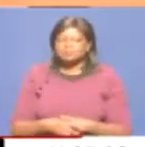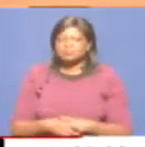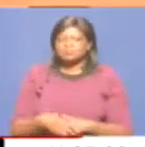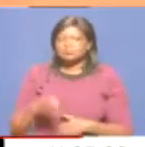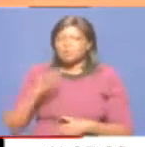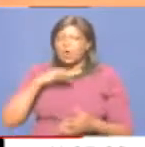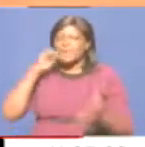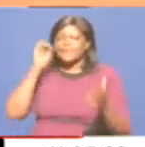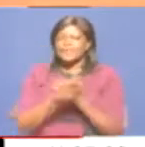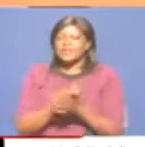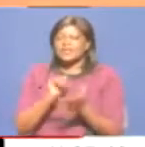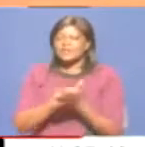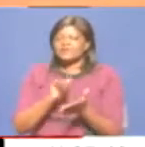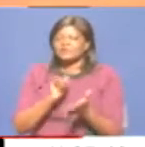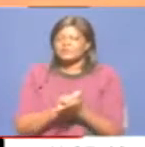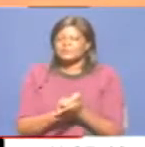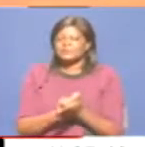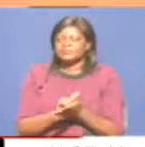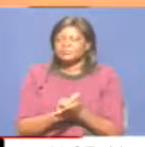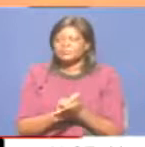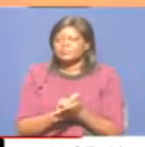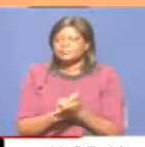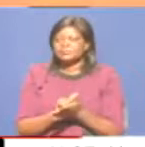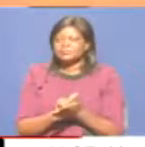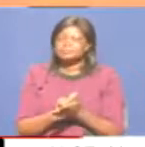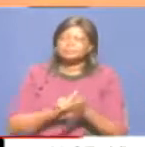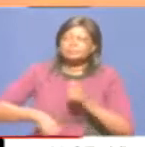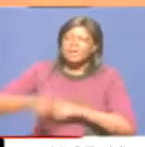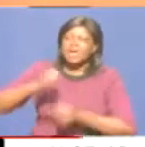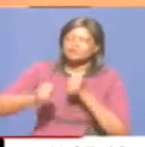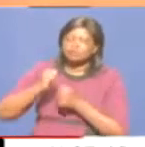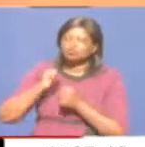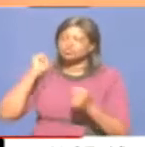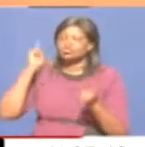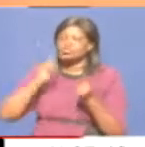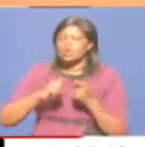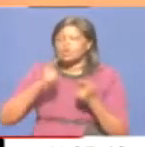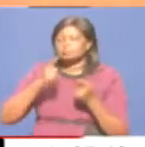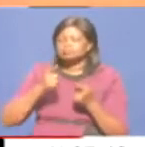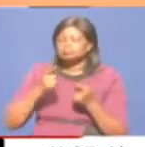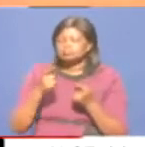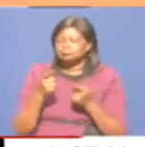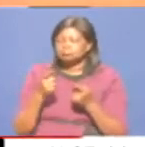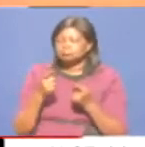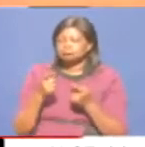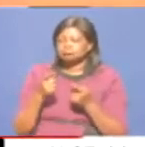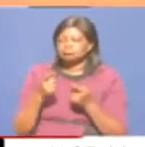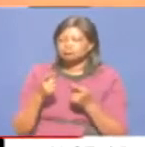believe that is step towards the right direction so that we don't talk about